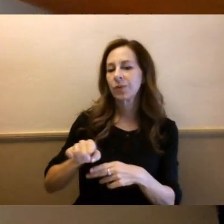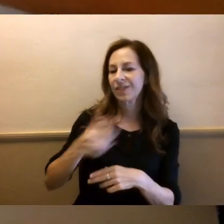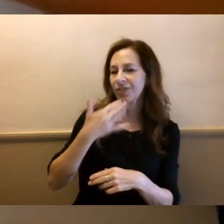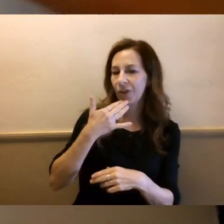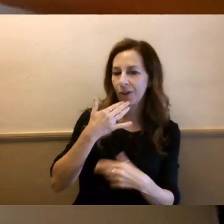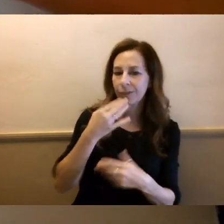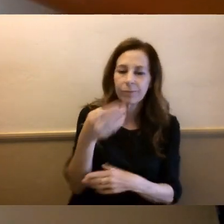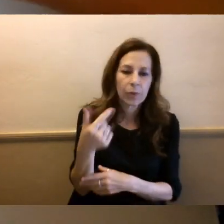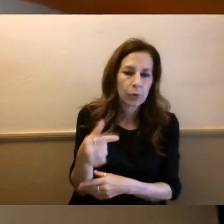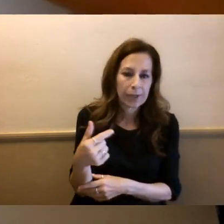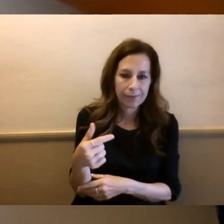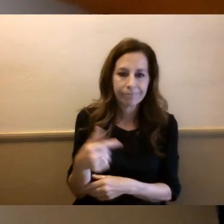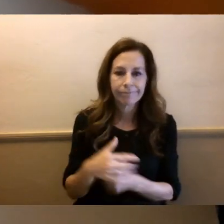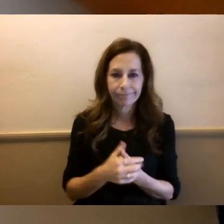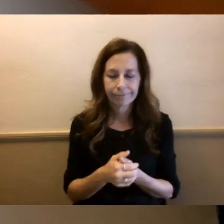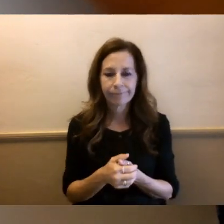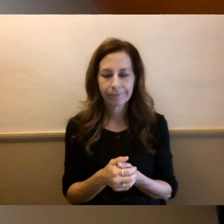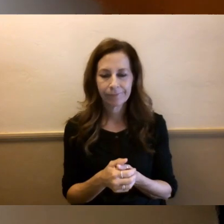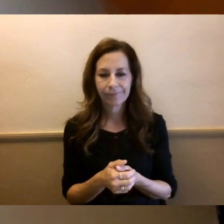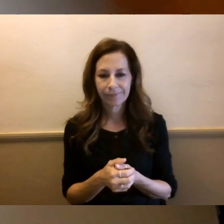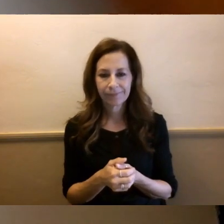this color. I'm going to say it's green.